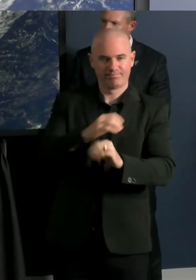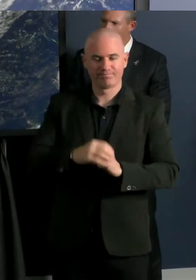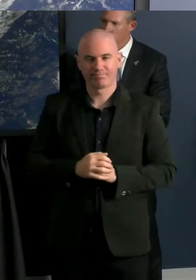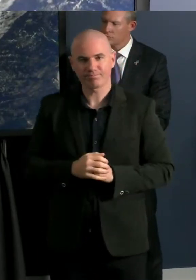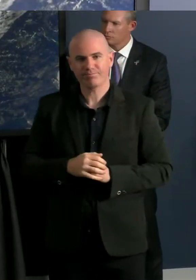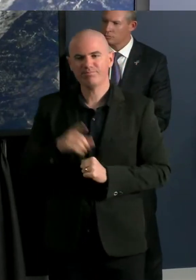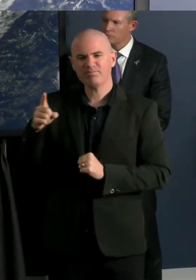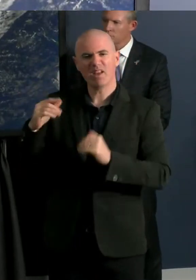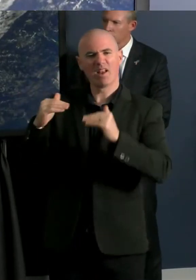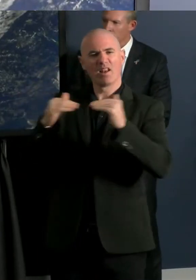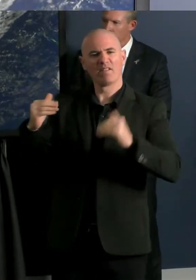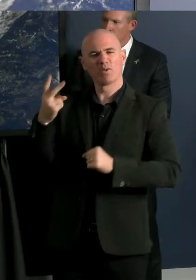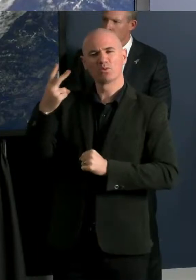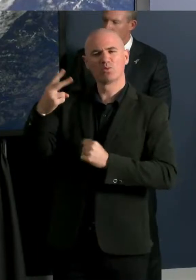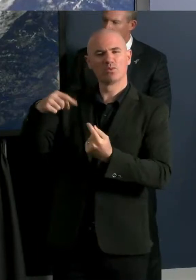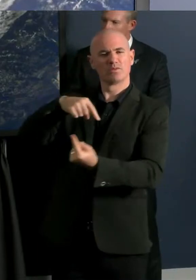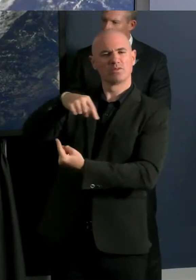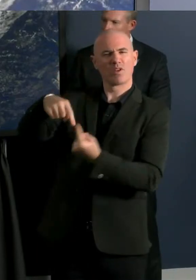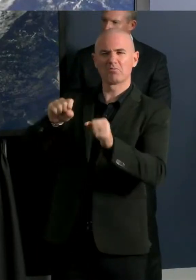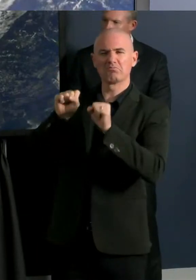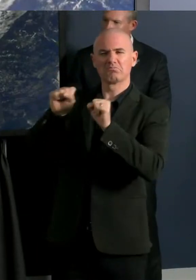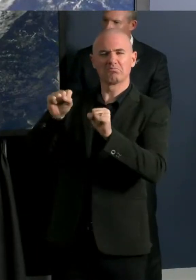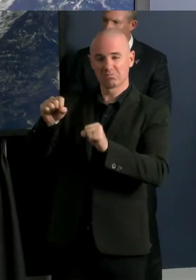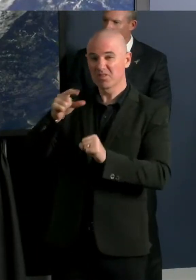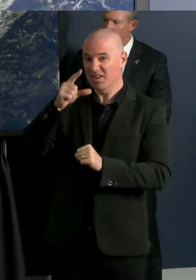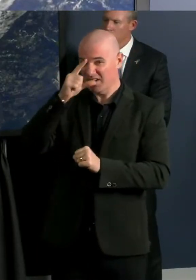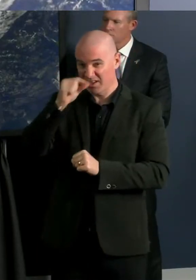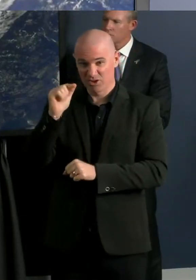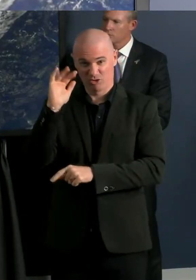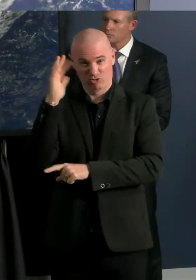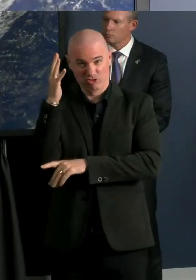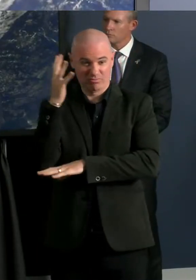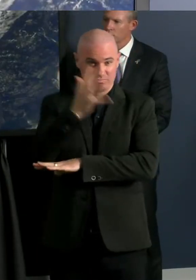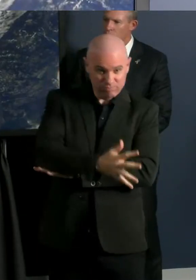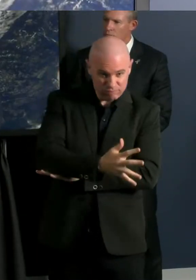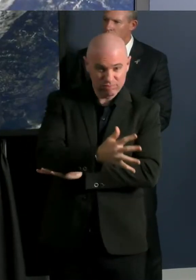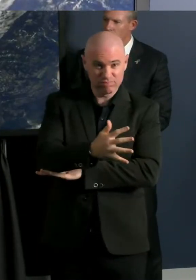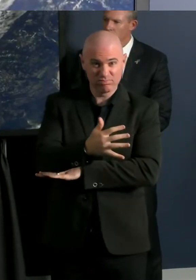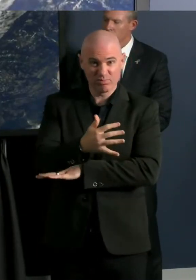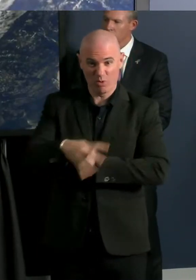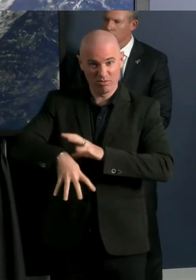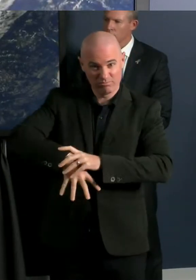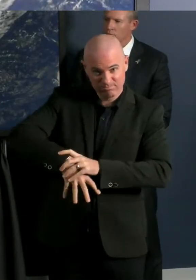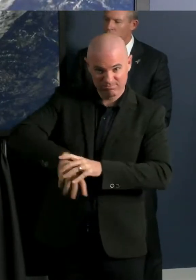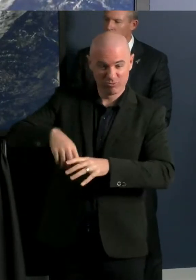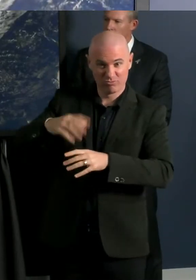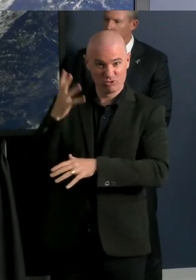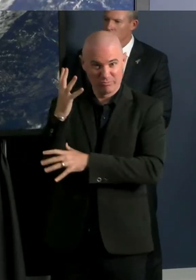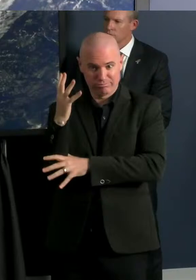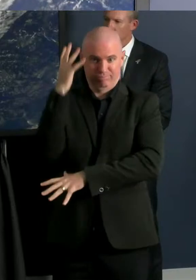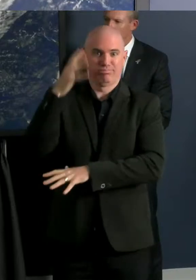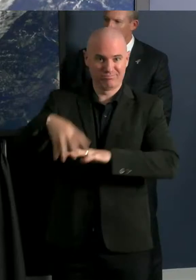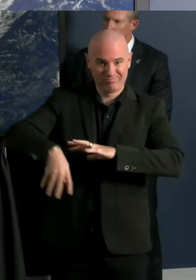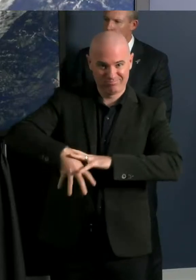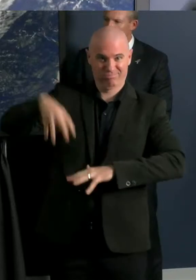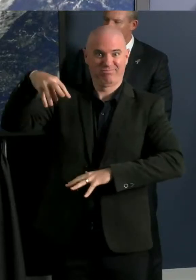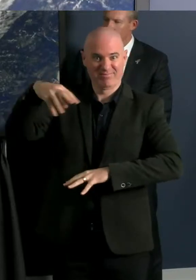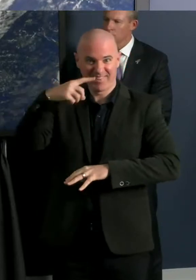enough wind to bring up and pull down large trees and also move around large objects that have not been